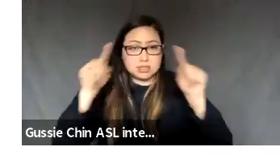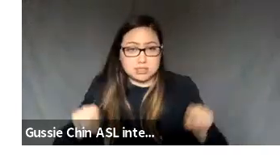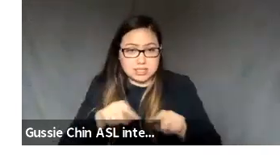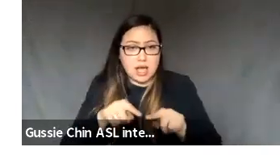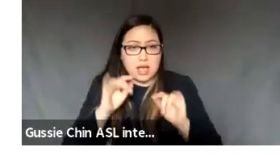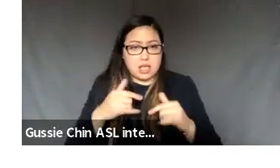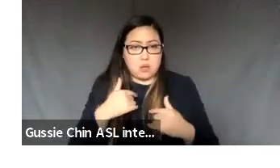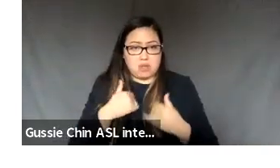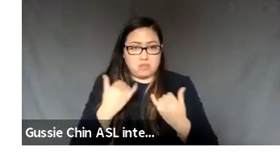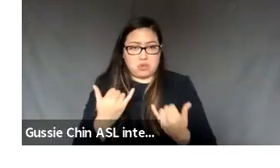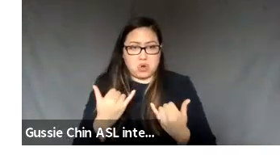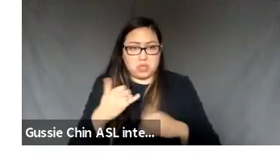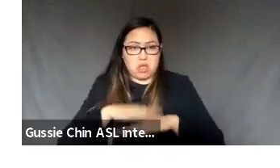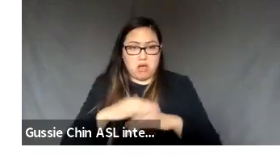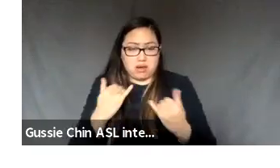slide number 50.